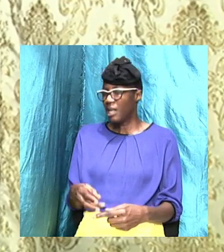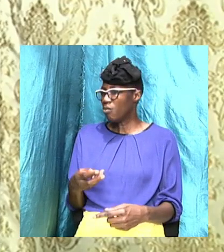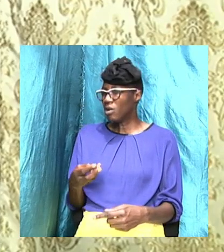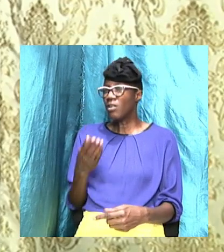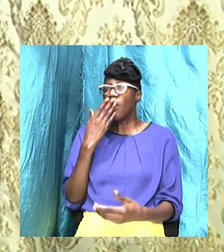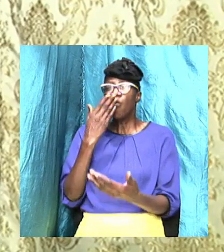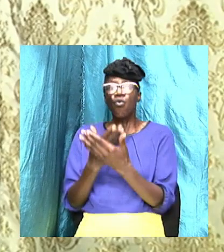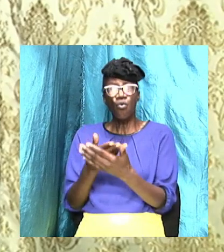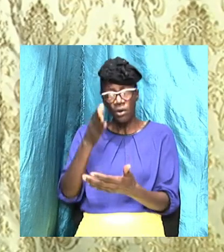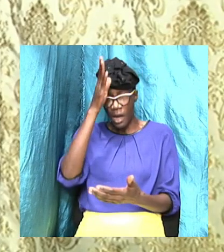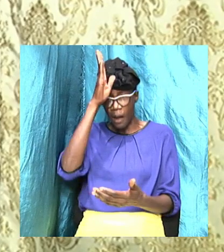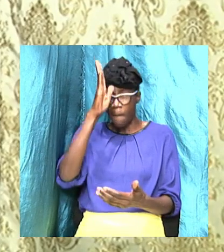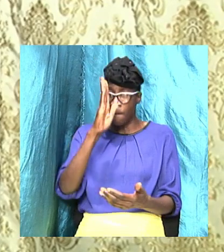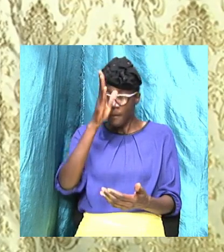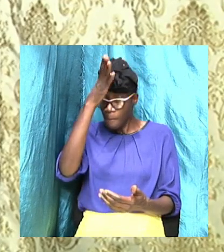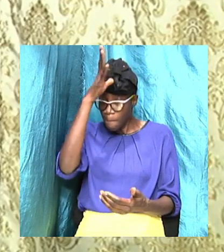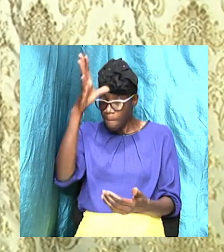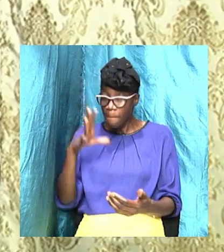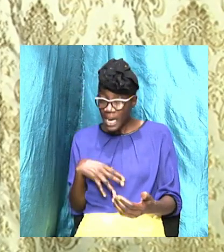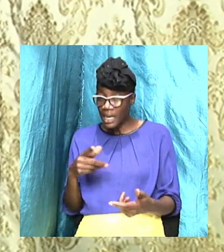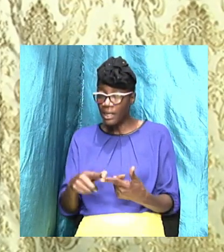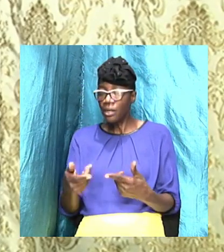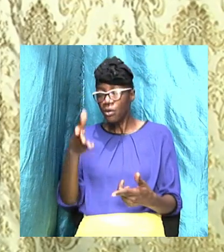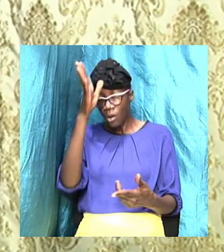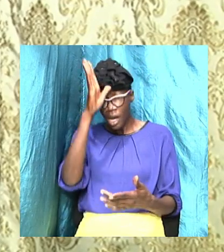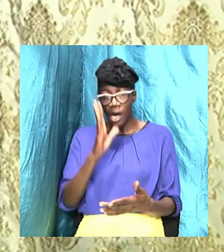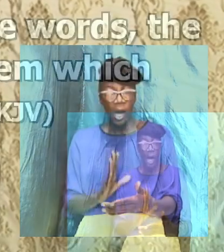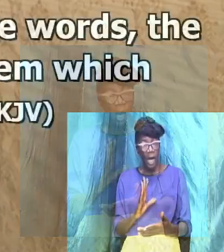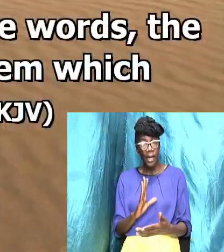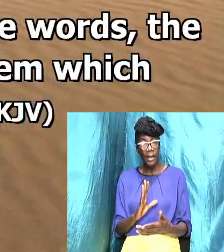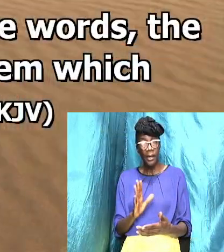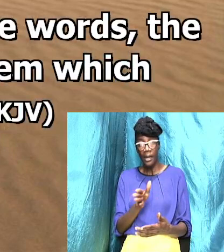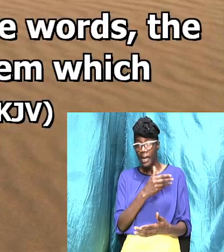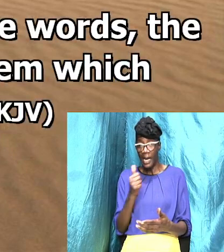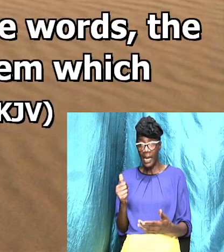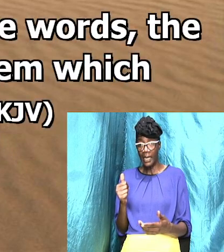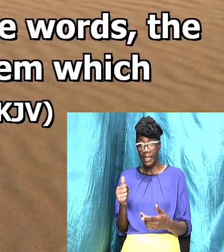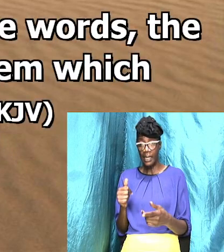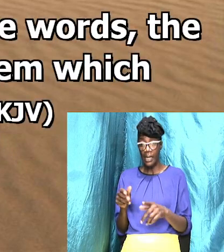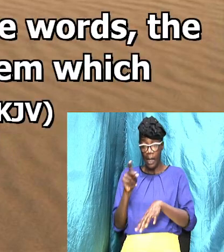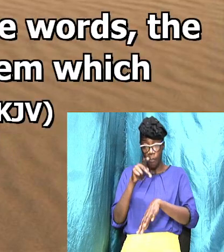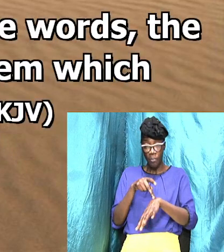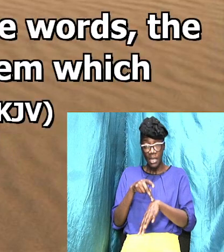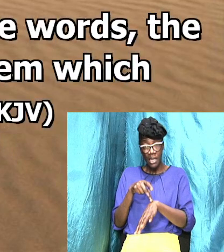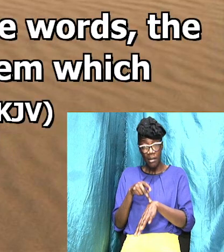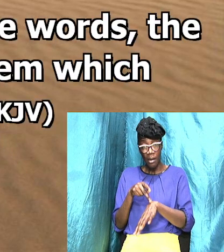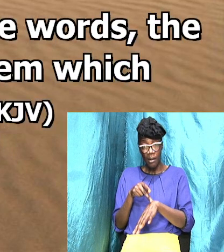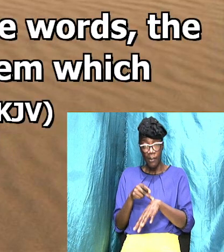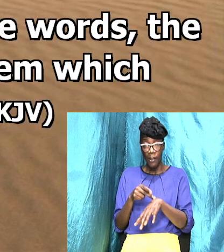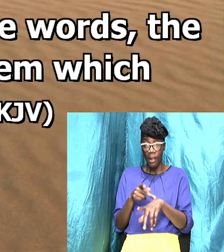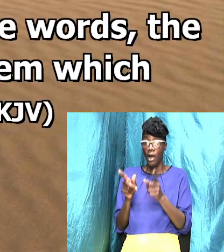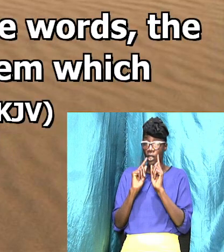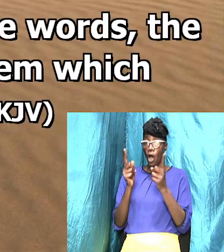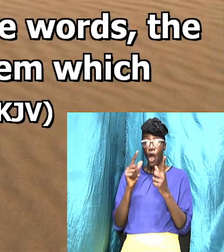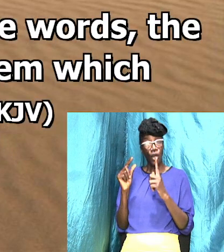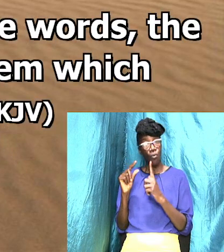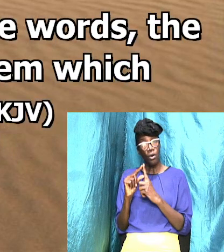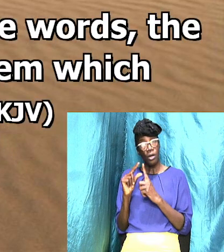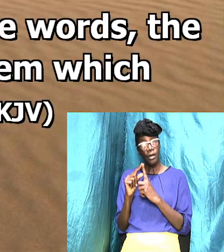devoted to God. Amen. And while Peter yet spoke the